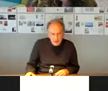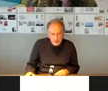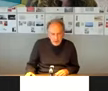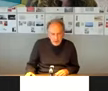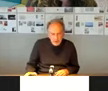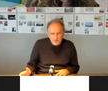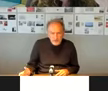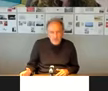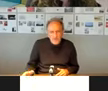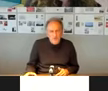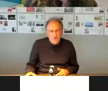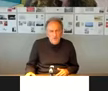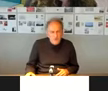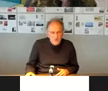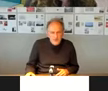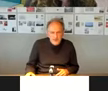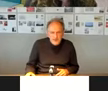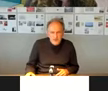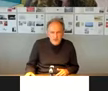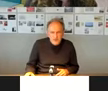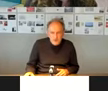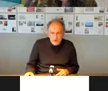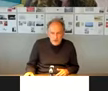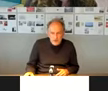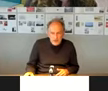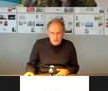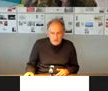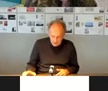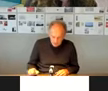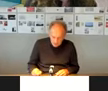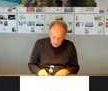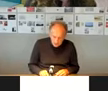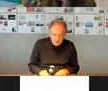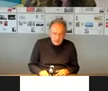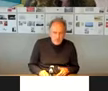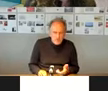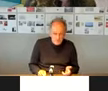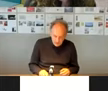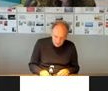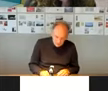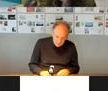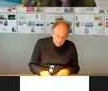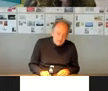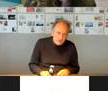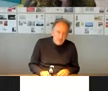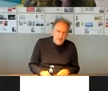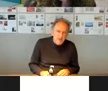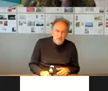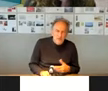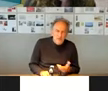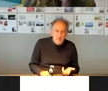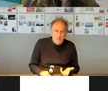opening up or narrowing down. You see this transparency, this opening up vertically,